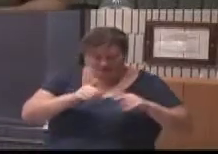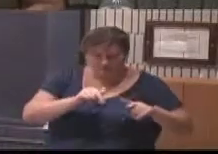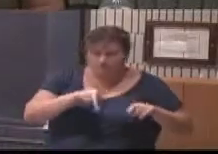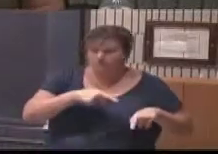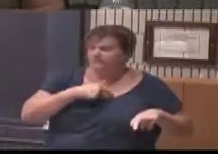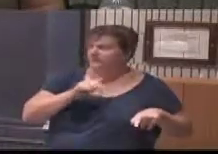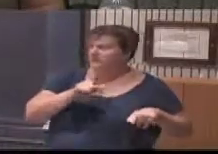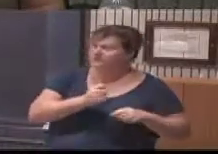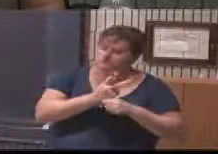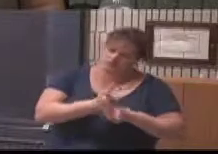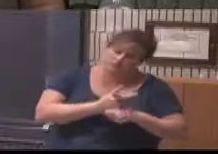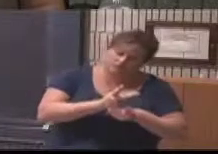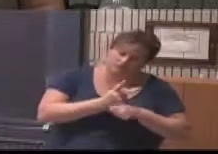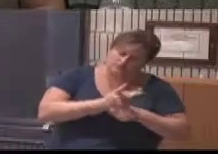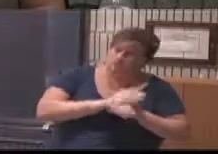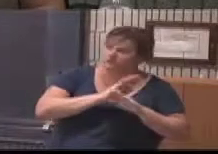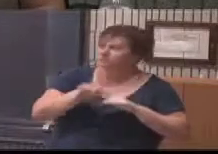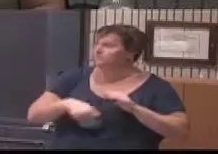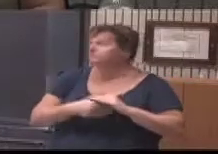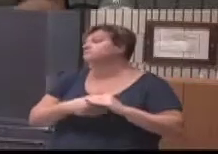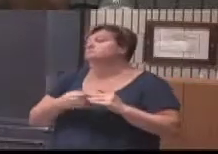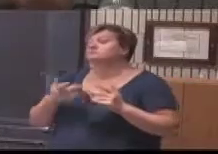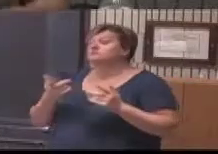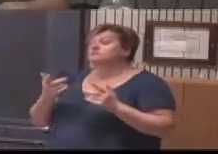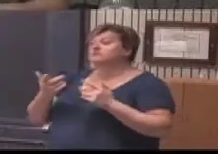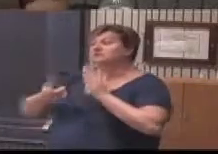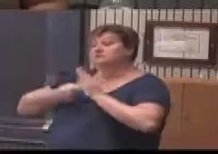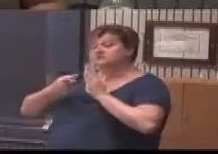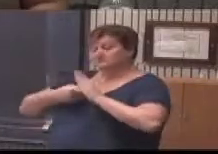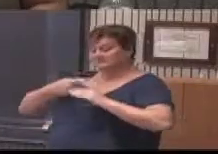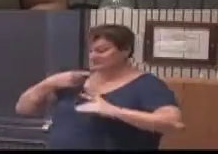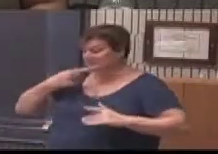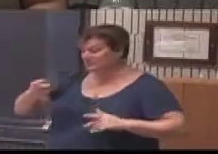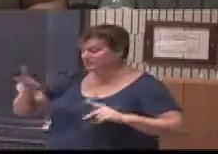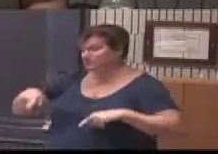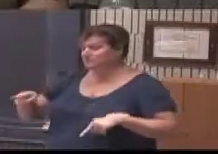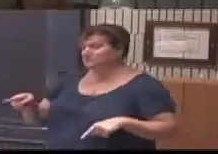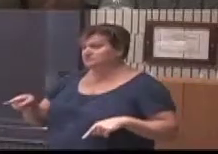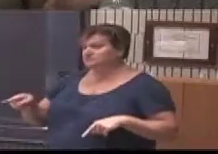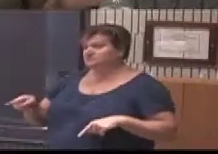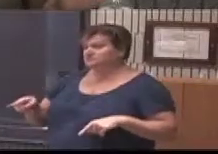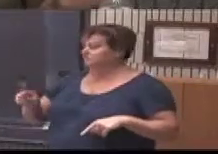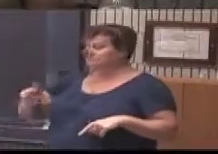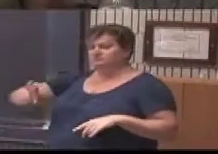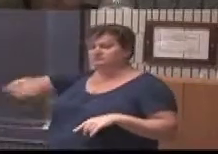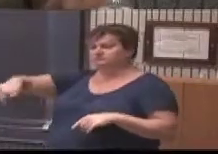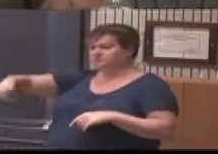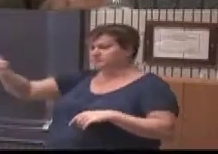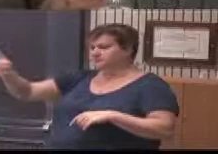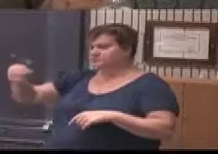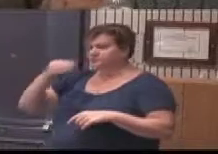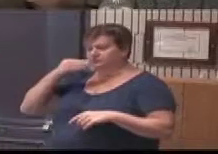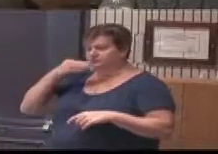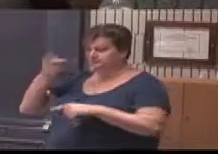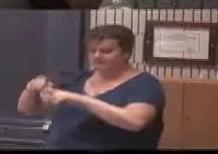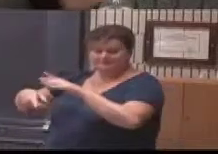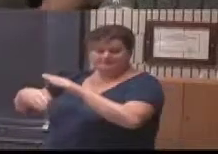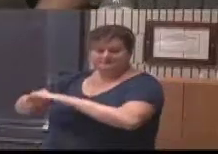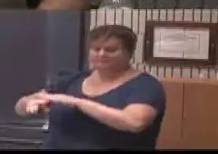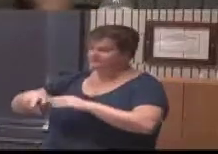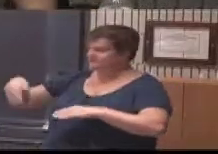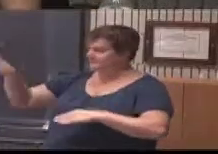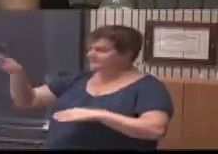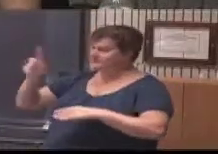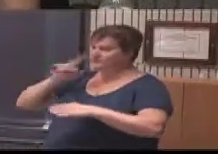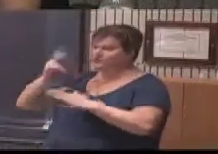the clock they have to take care of the person. So sometimes it's a matter of telling the primary caregiver, we're kicking you out of the house, we're locking you out of the house, you need